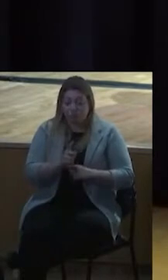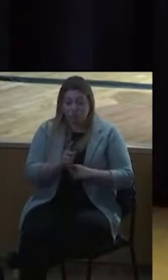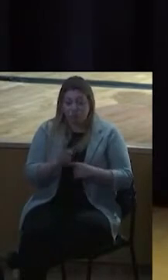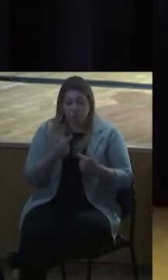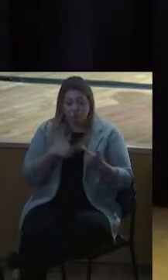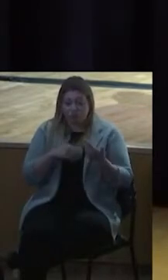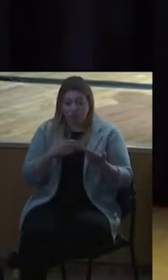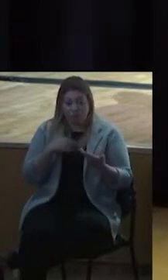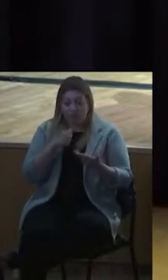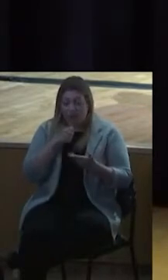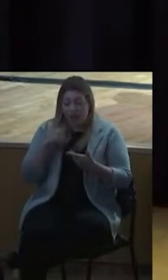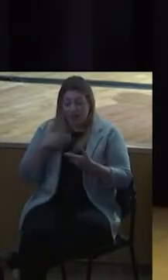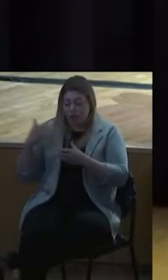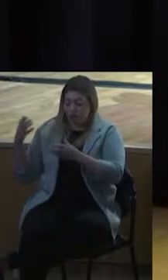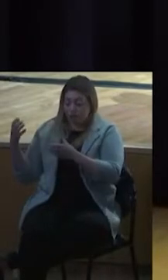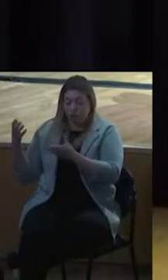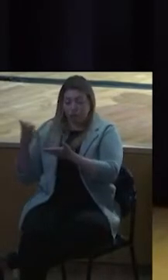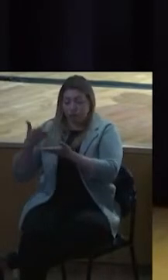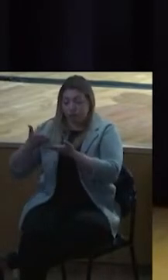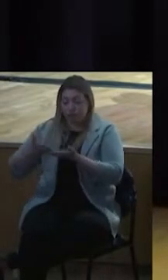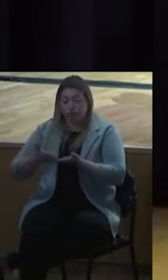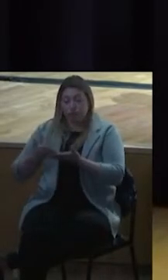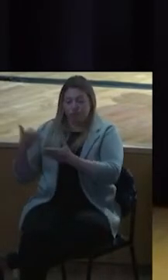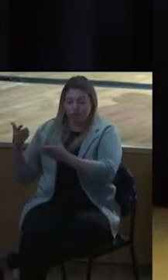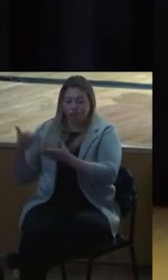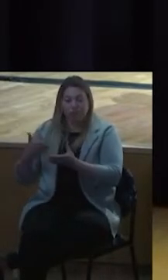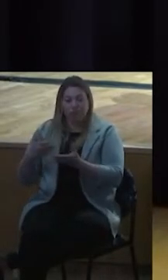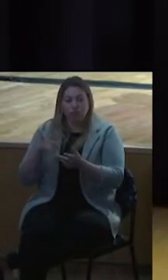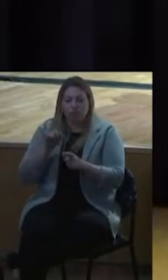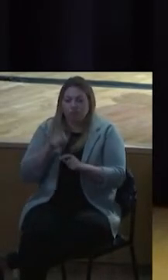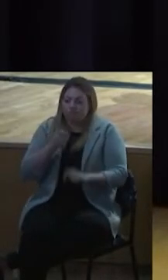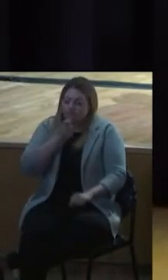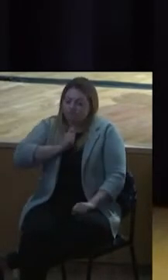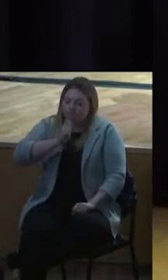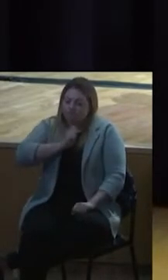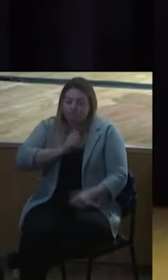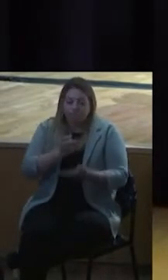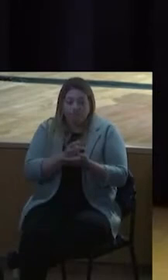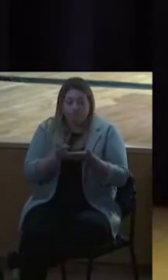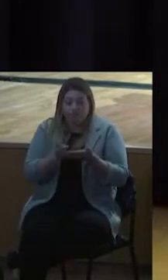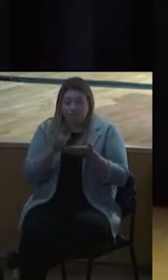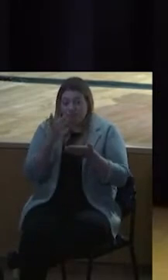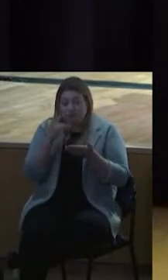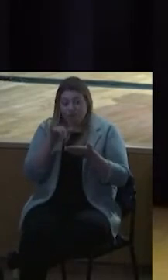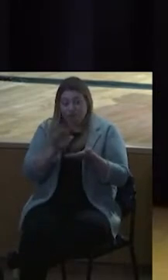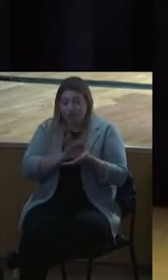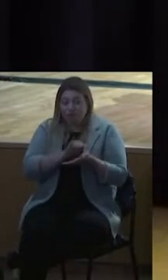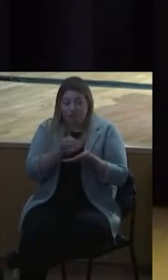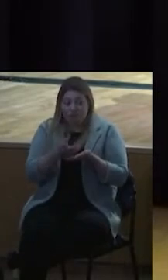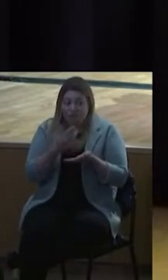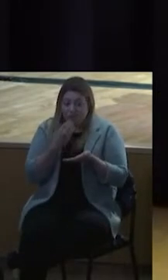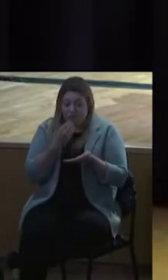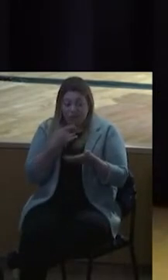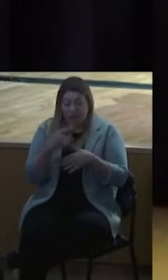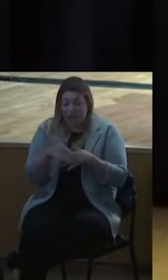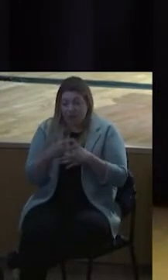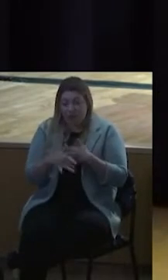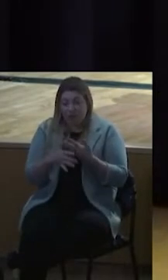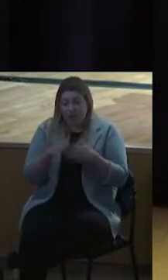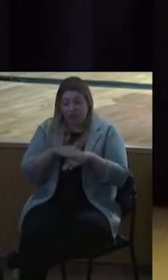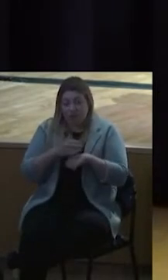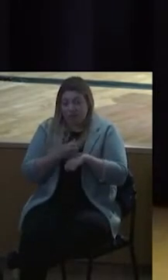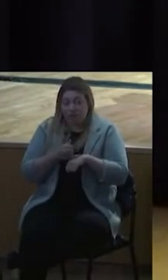might not have a barge coming in, hunker down for 2 weeks because that's how much food we have on